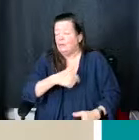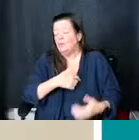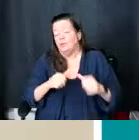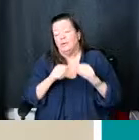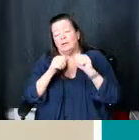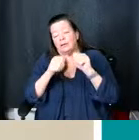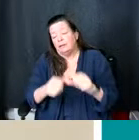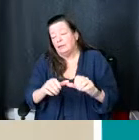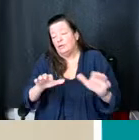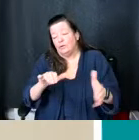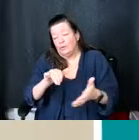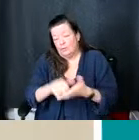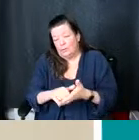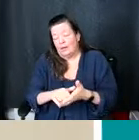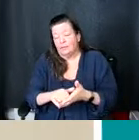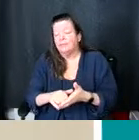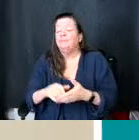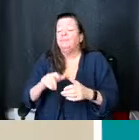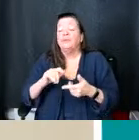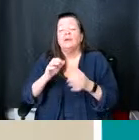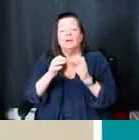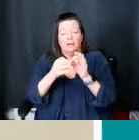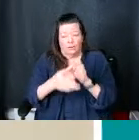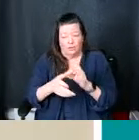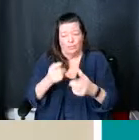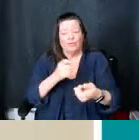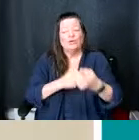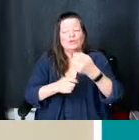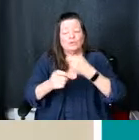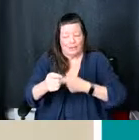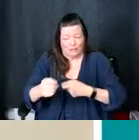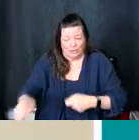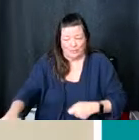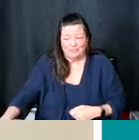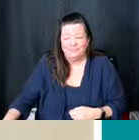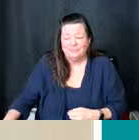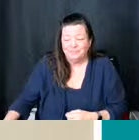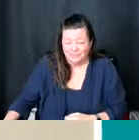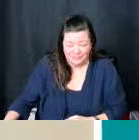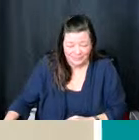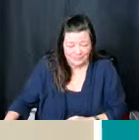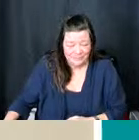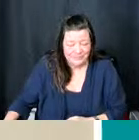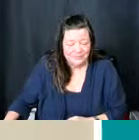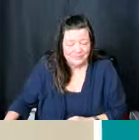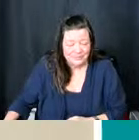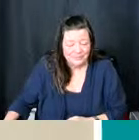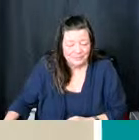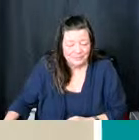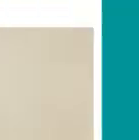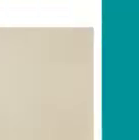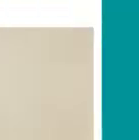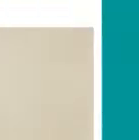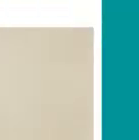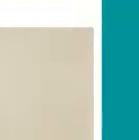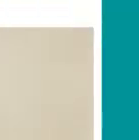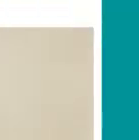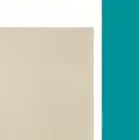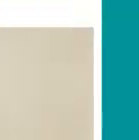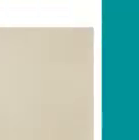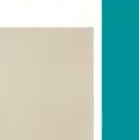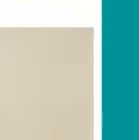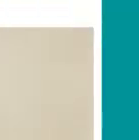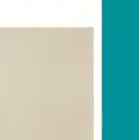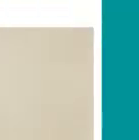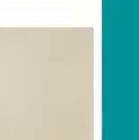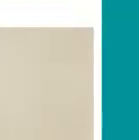happen. It wasn't just the comment period and then that was the only opportunity. We're going to continue to do these throughout the program's